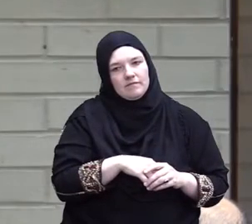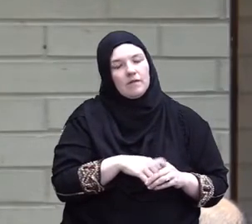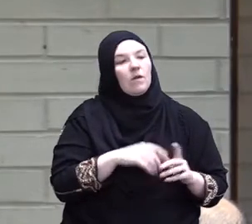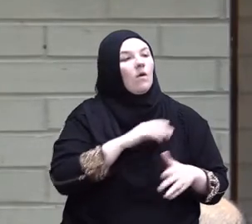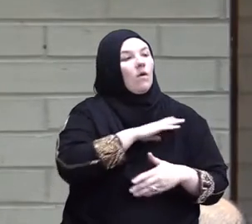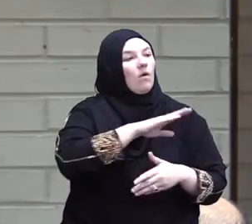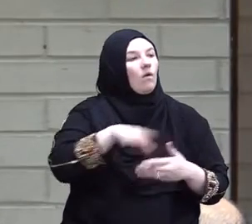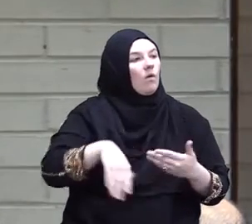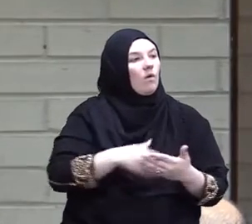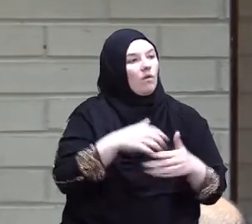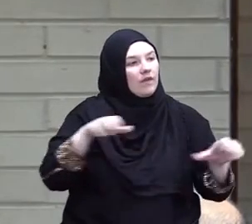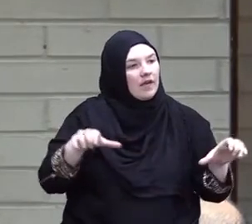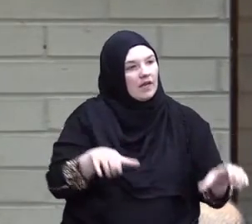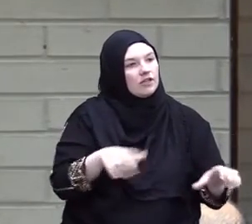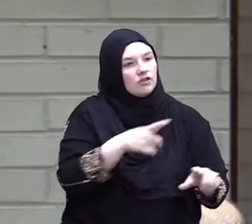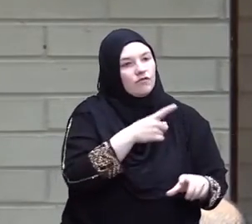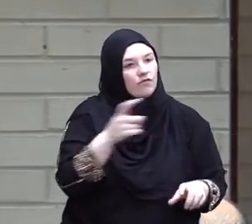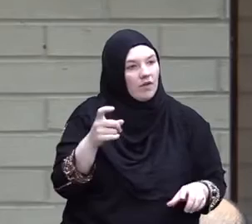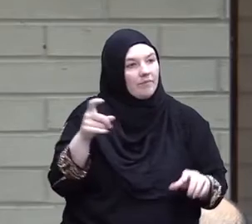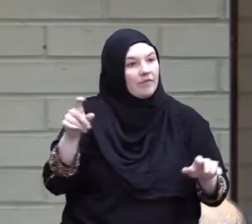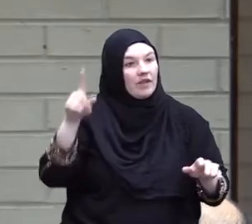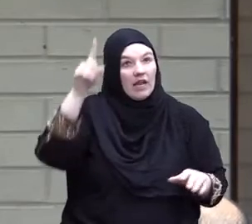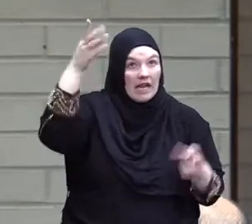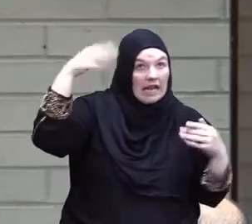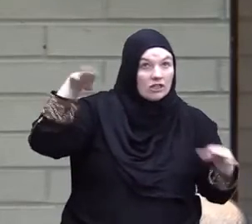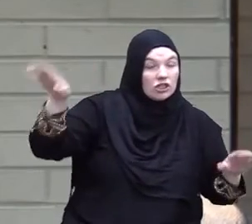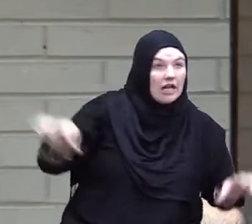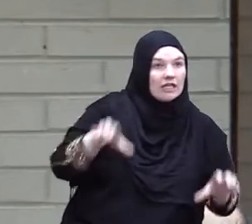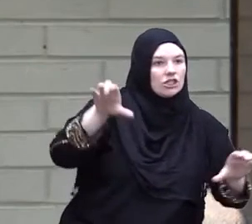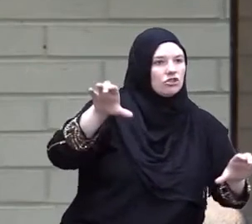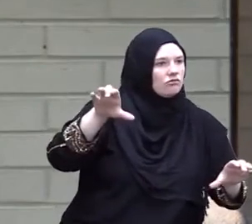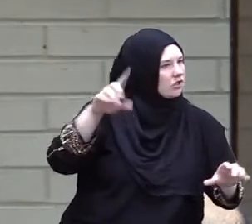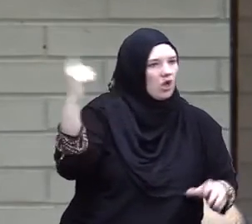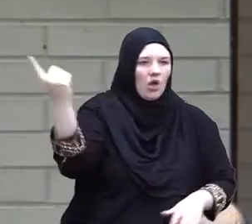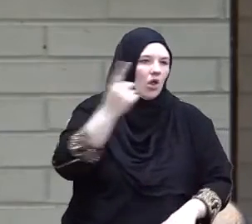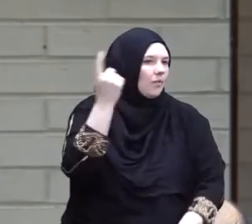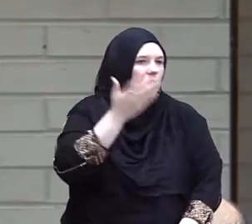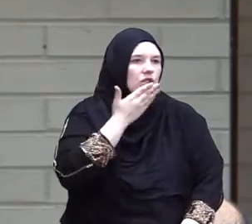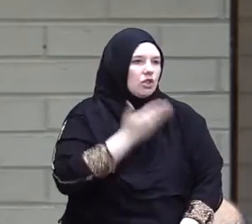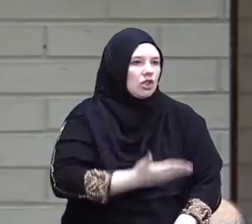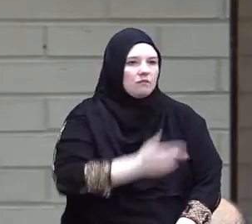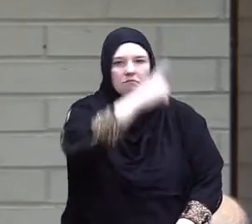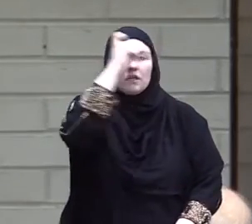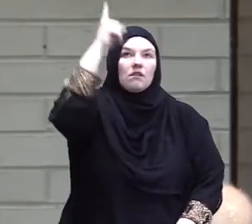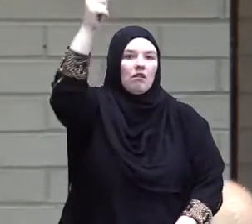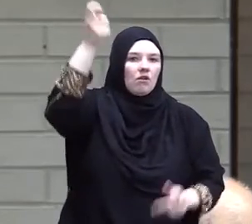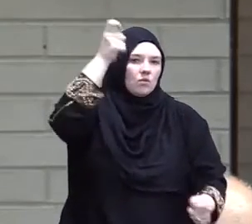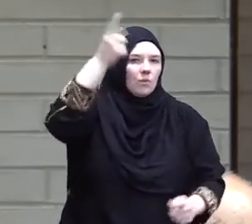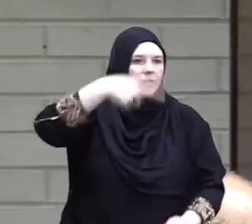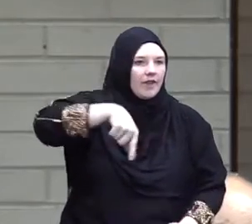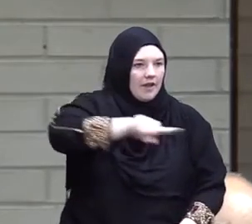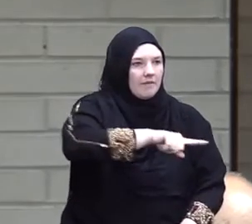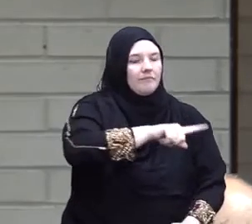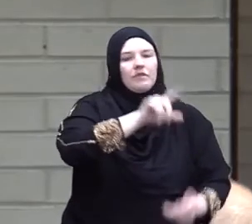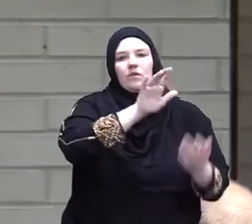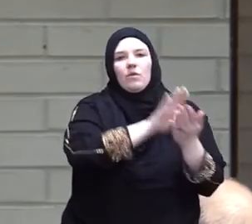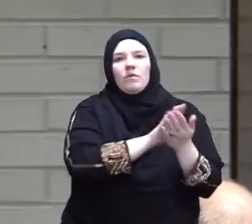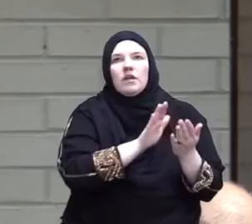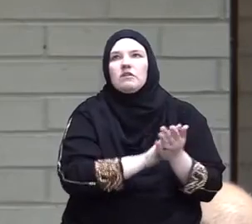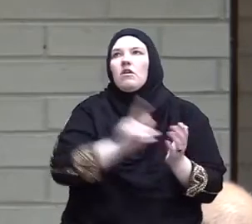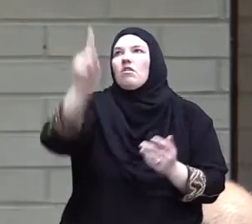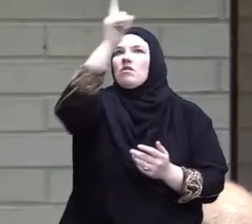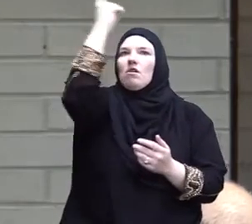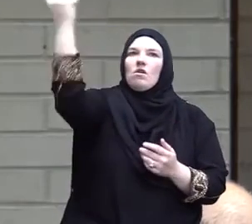the actions of the angels are good actions. So they mention the best of what they do, which is praising Allah, glorifying